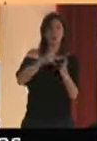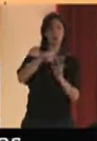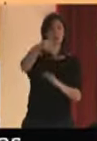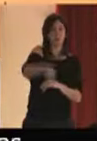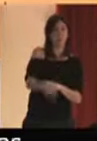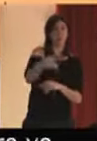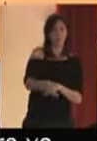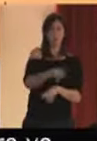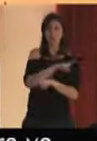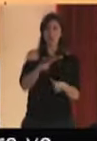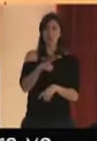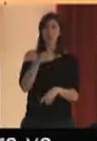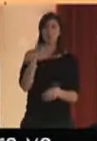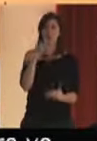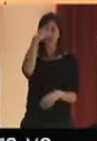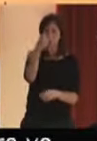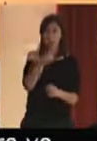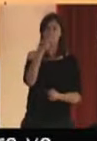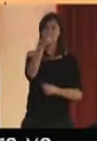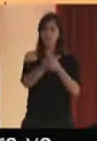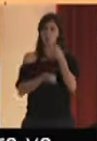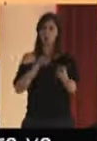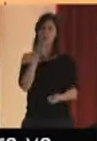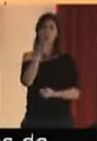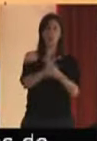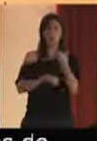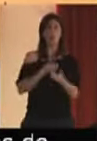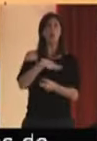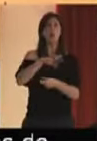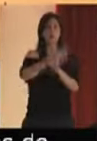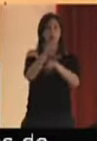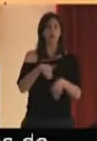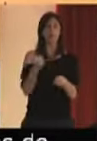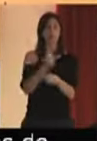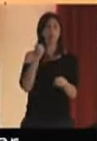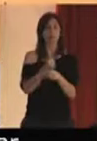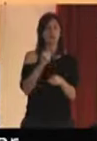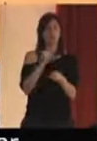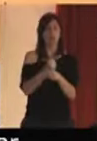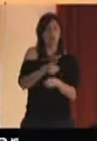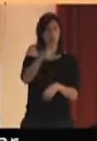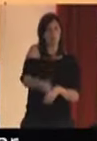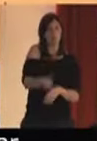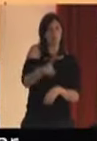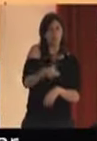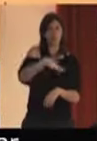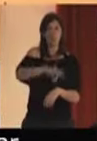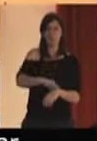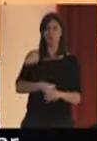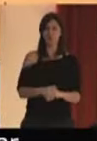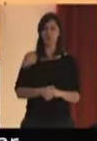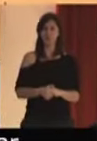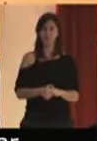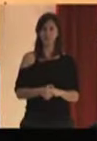they are not of they're not huge, we could say they're not huge innovation, but little by little we can start having